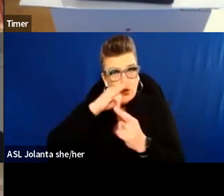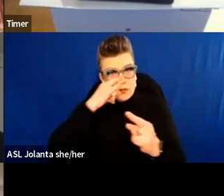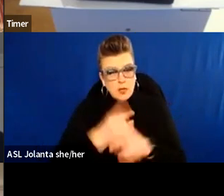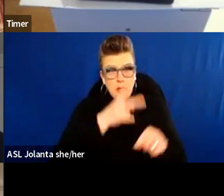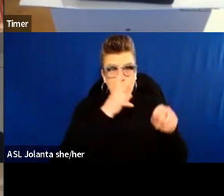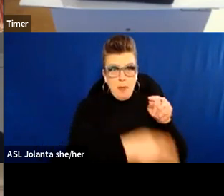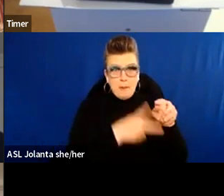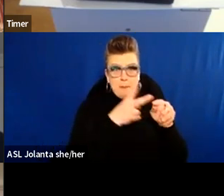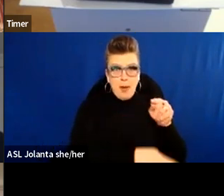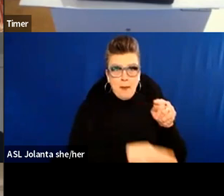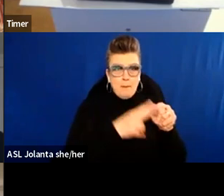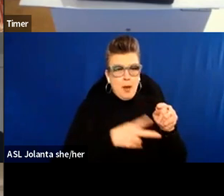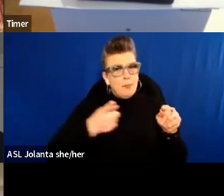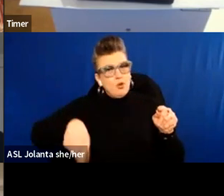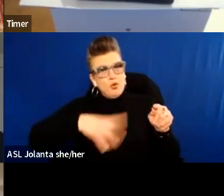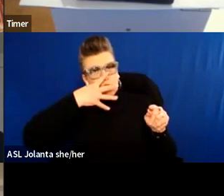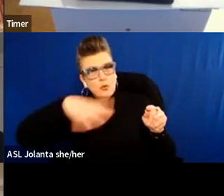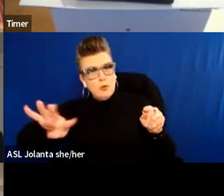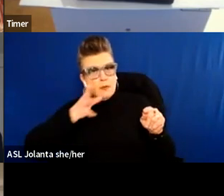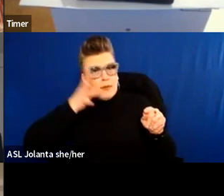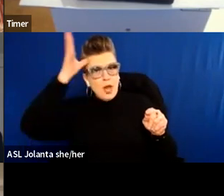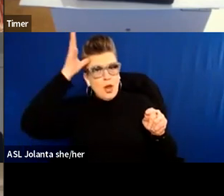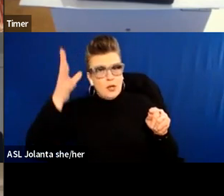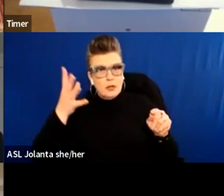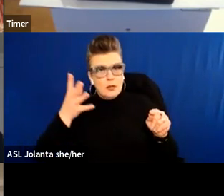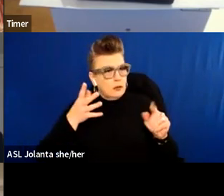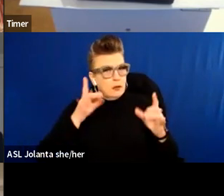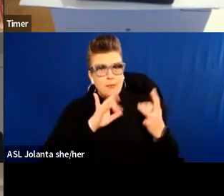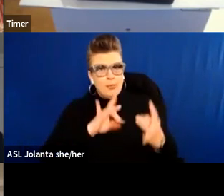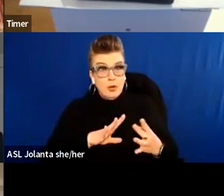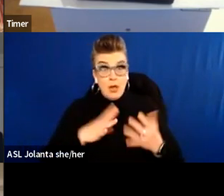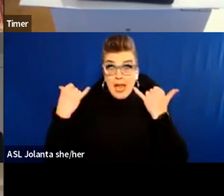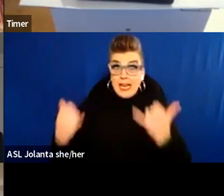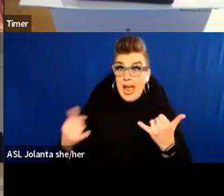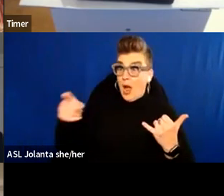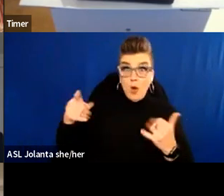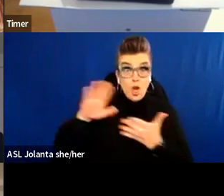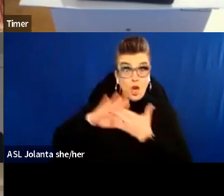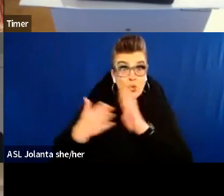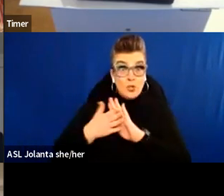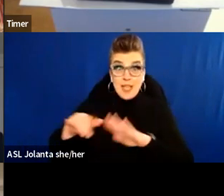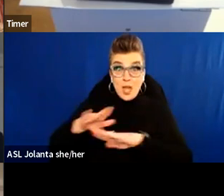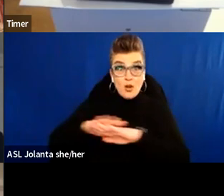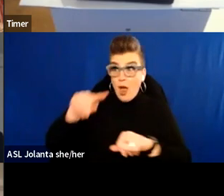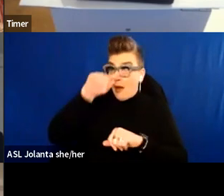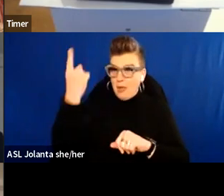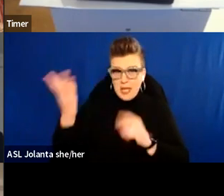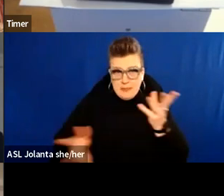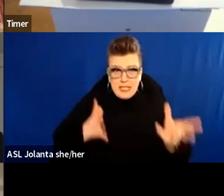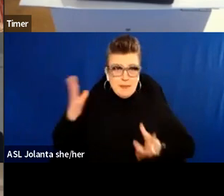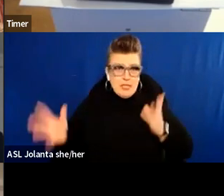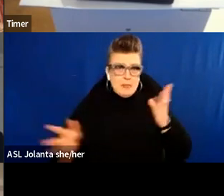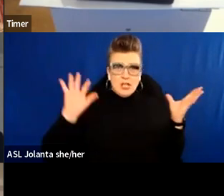input meanwhile non-black communities get new cutting edge state-of-the-art buildings and expansive capital improvement